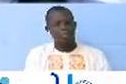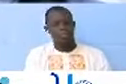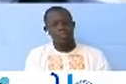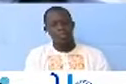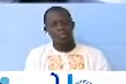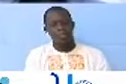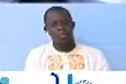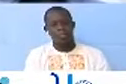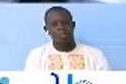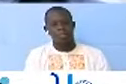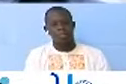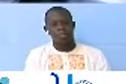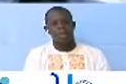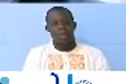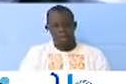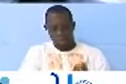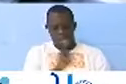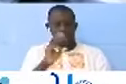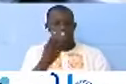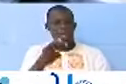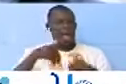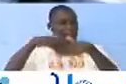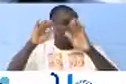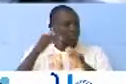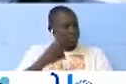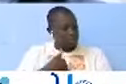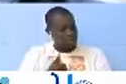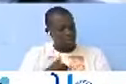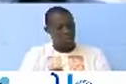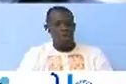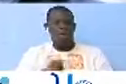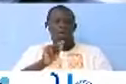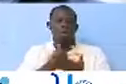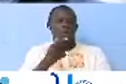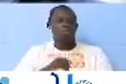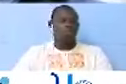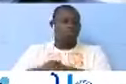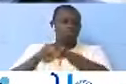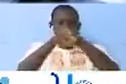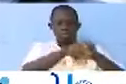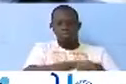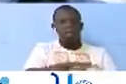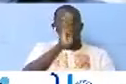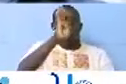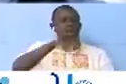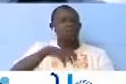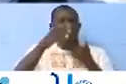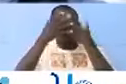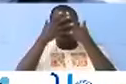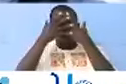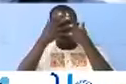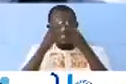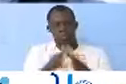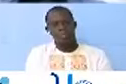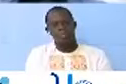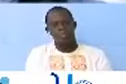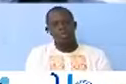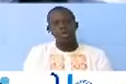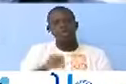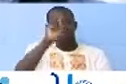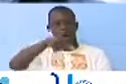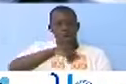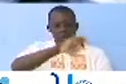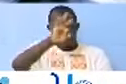today, they will dismiss me, or they take me to mile 2.